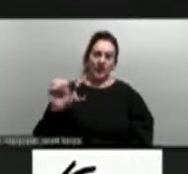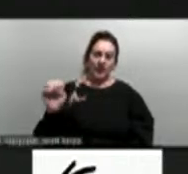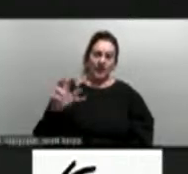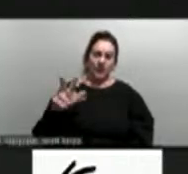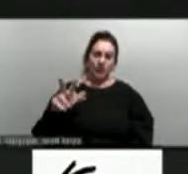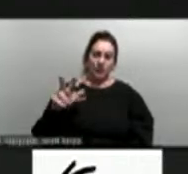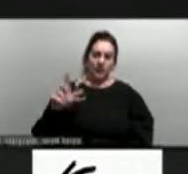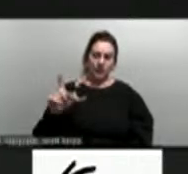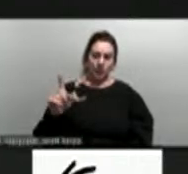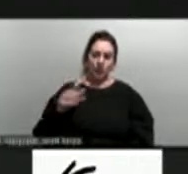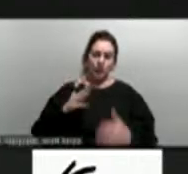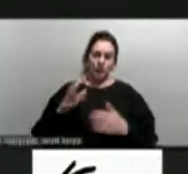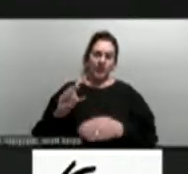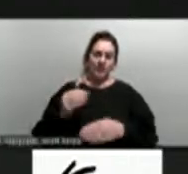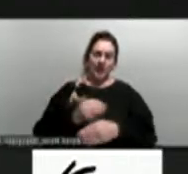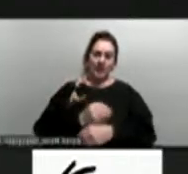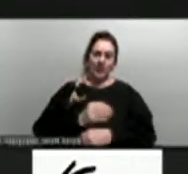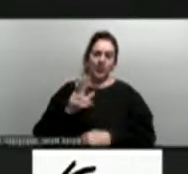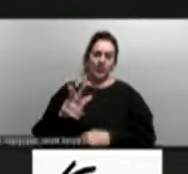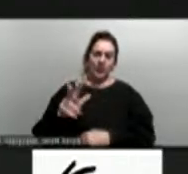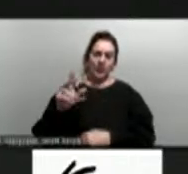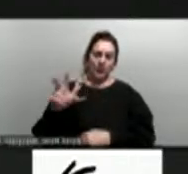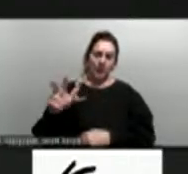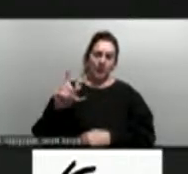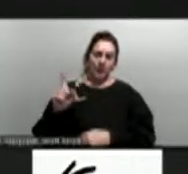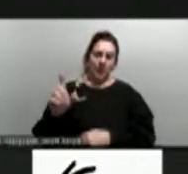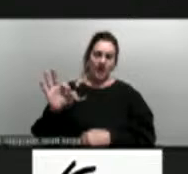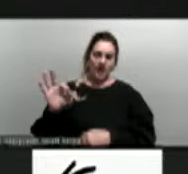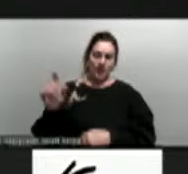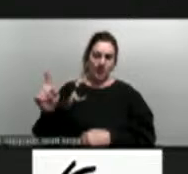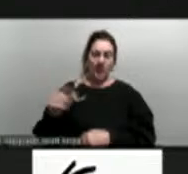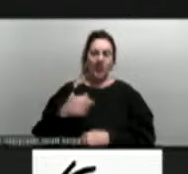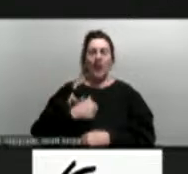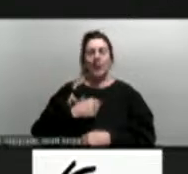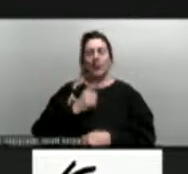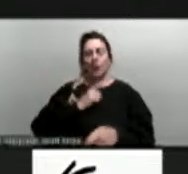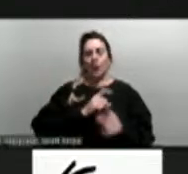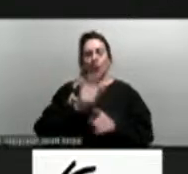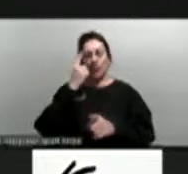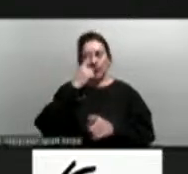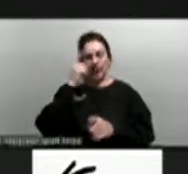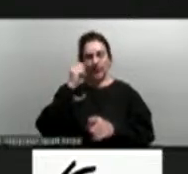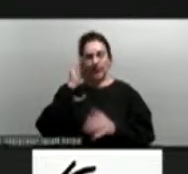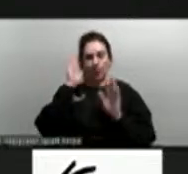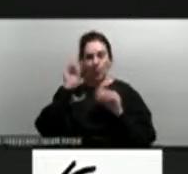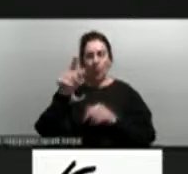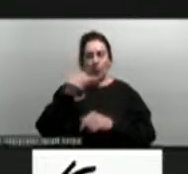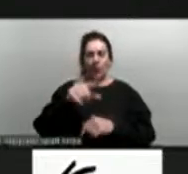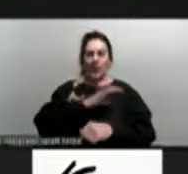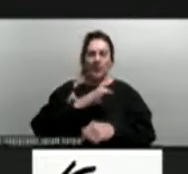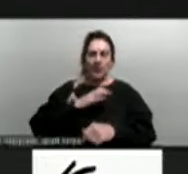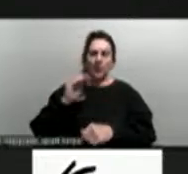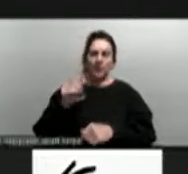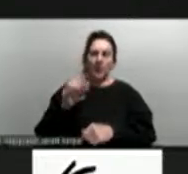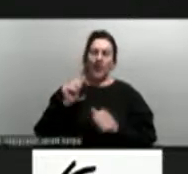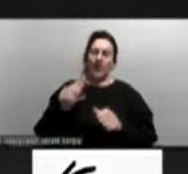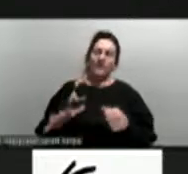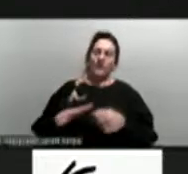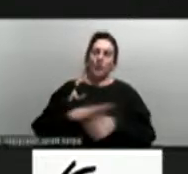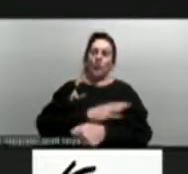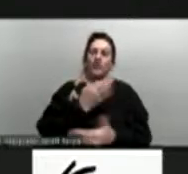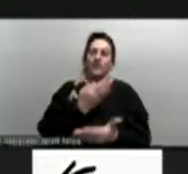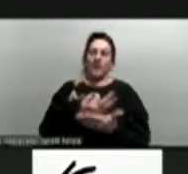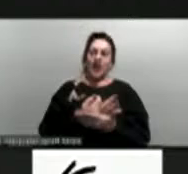Miami, 33181. And I'm calling because I hope that our mayor and county commissioners can fully fund Miami-Dade